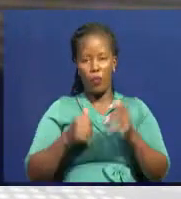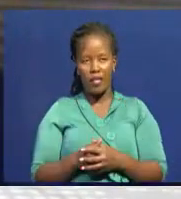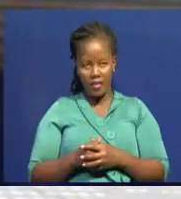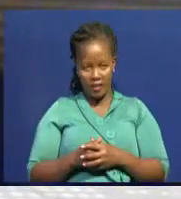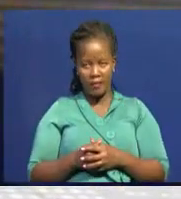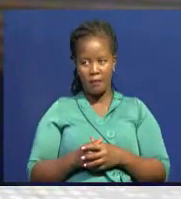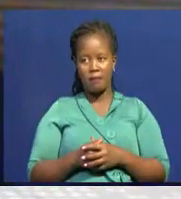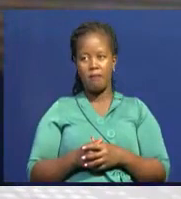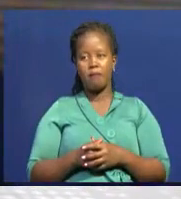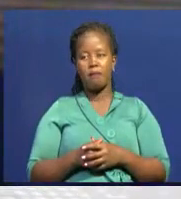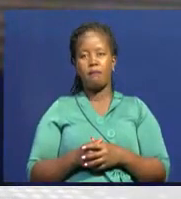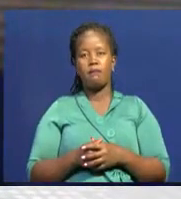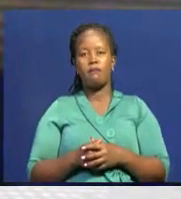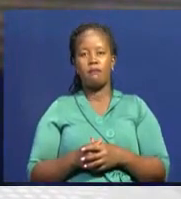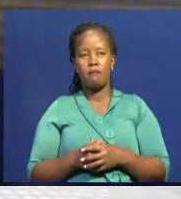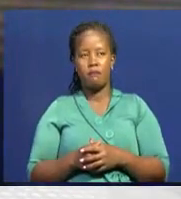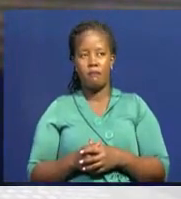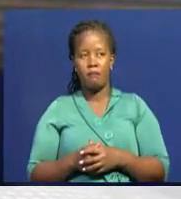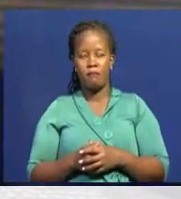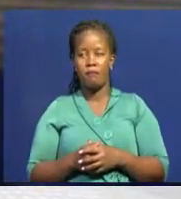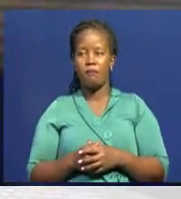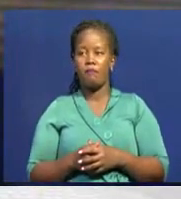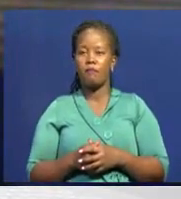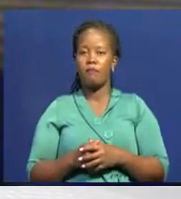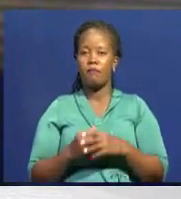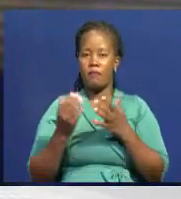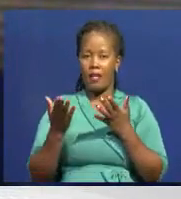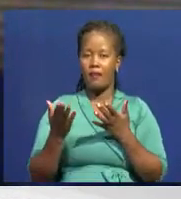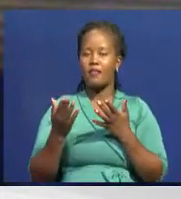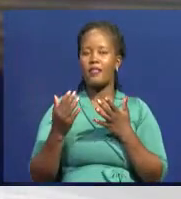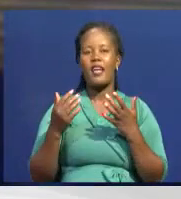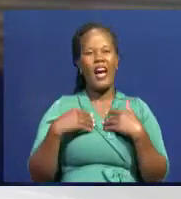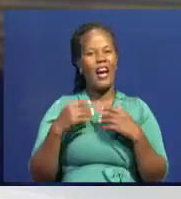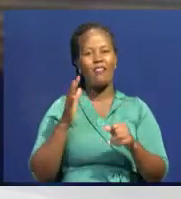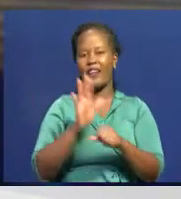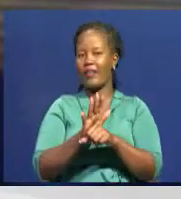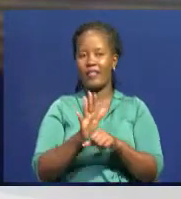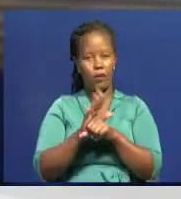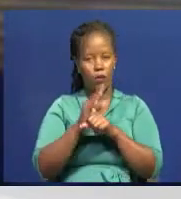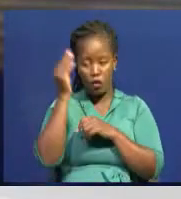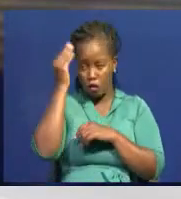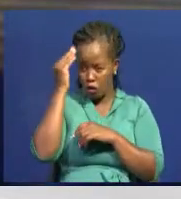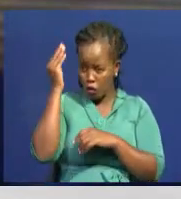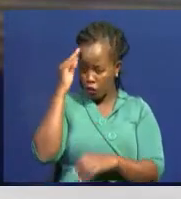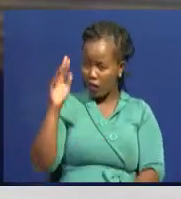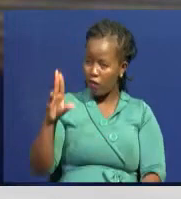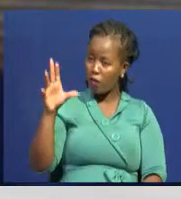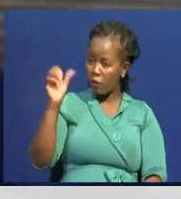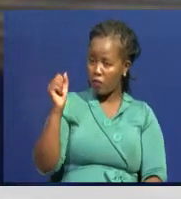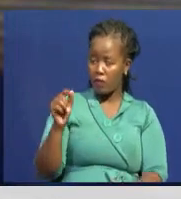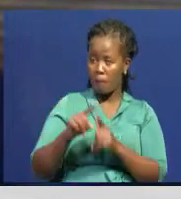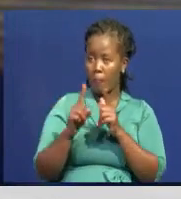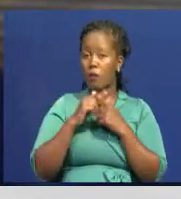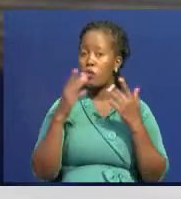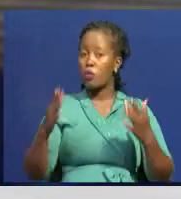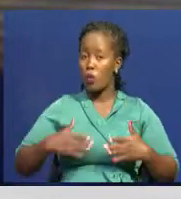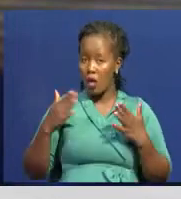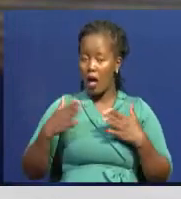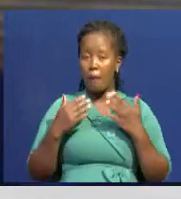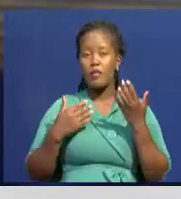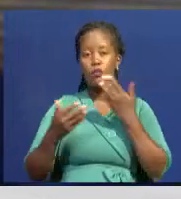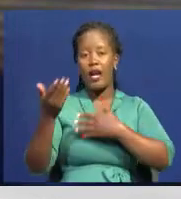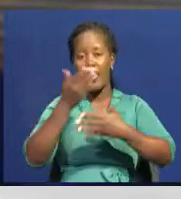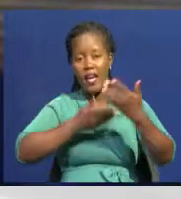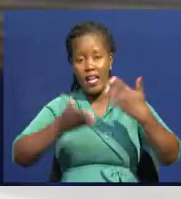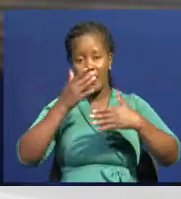studio, it shows we have a lot to learn from the United States, and I'm happy that we are engaging some of the Kenyans